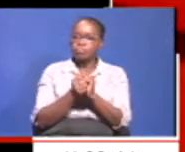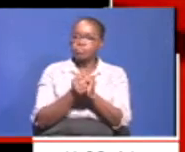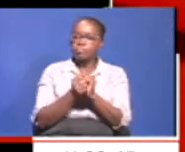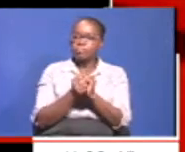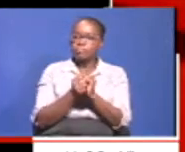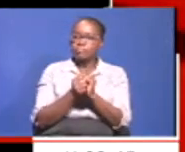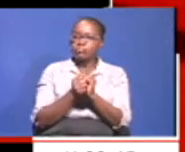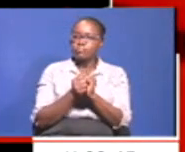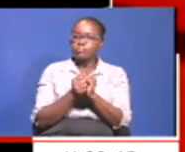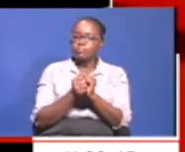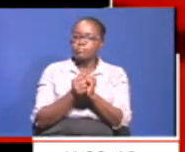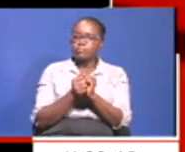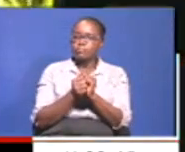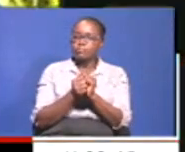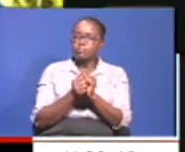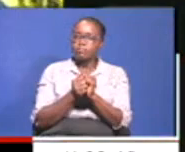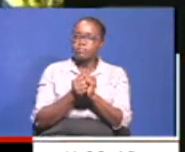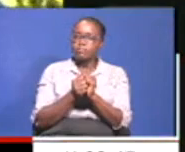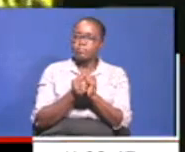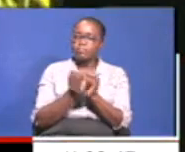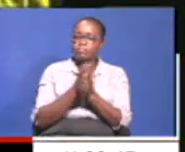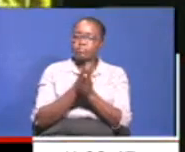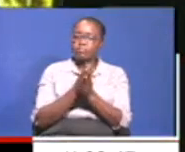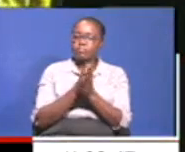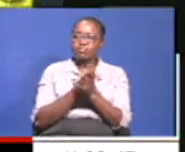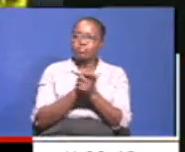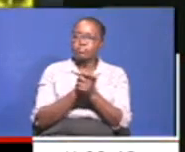Rally. That is the winning number.